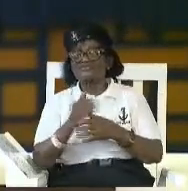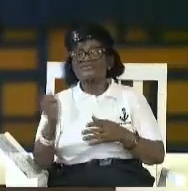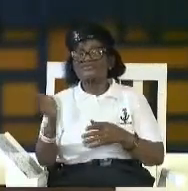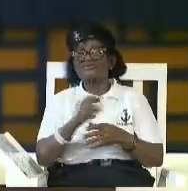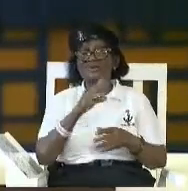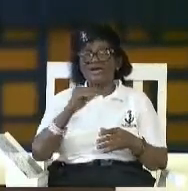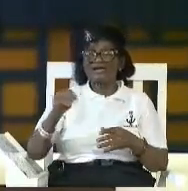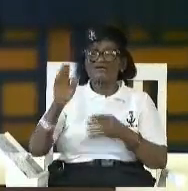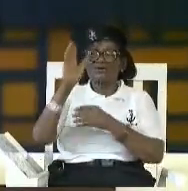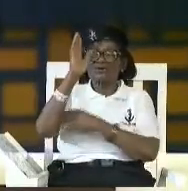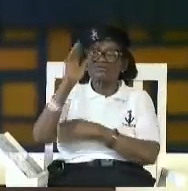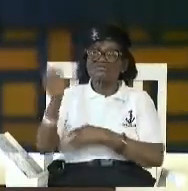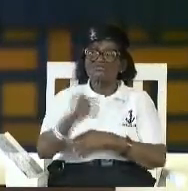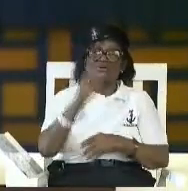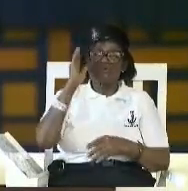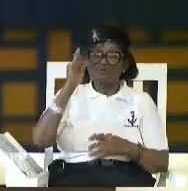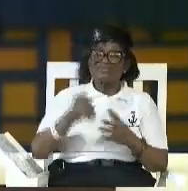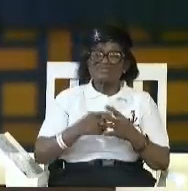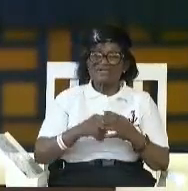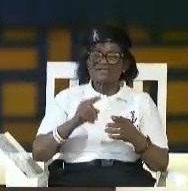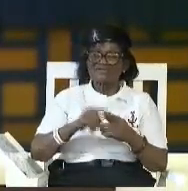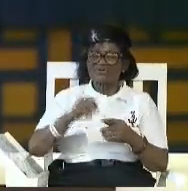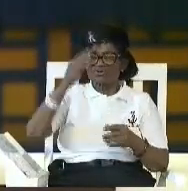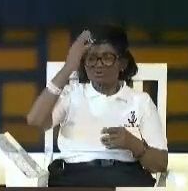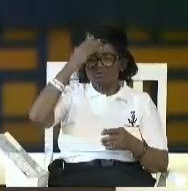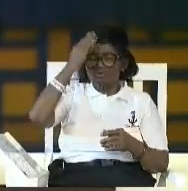you begin to know